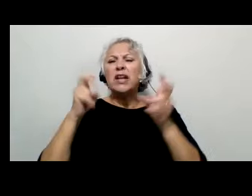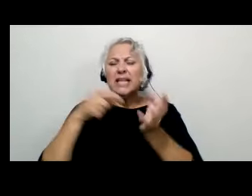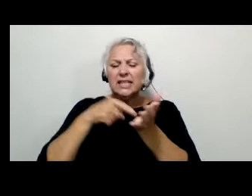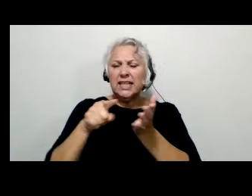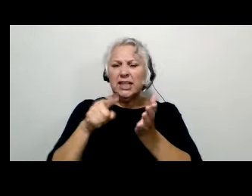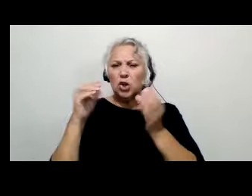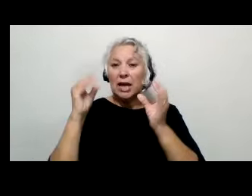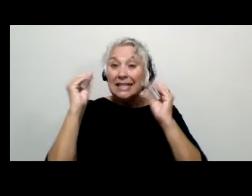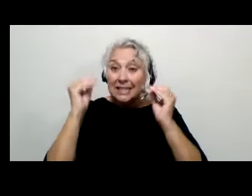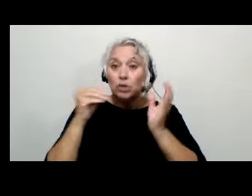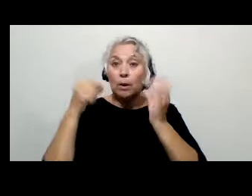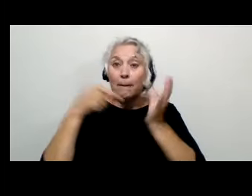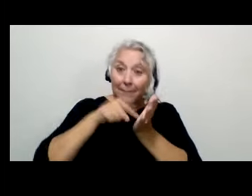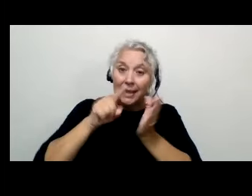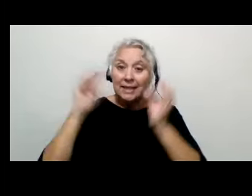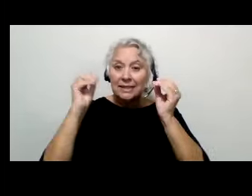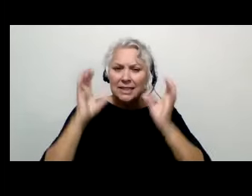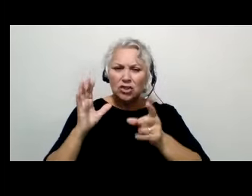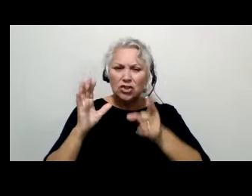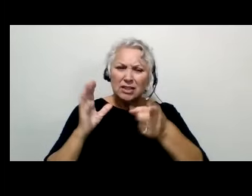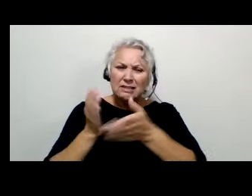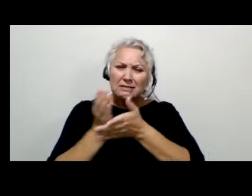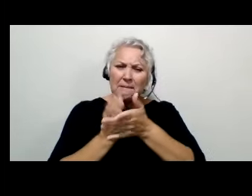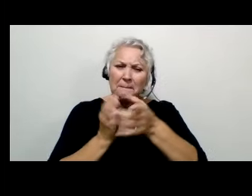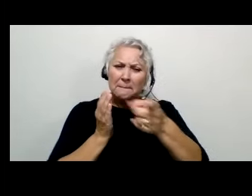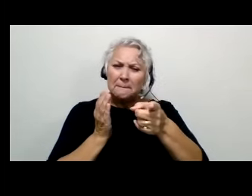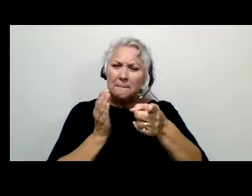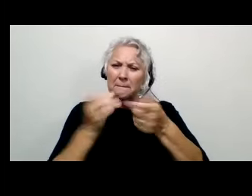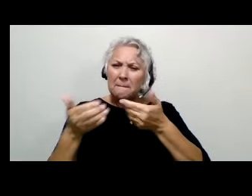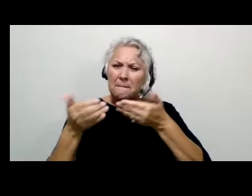they have some of these task